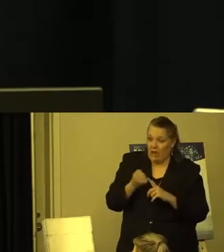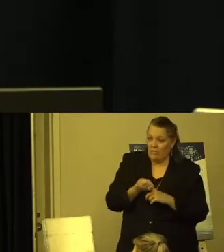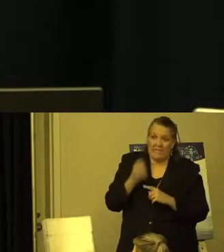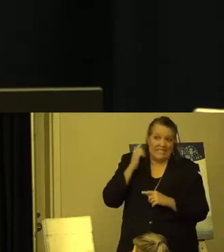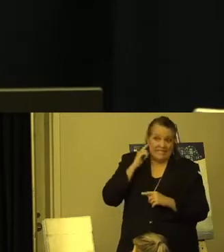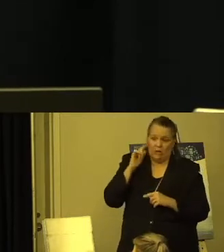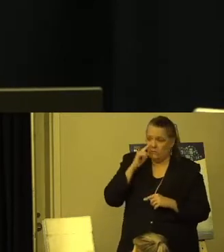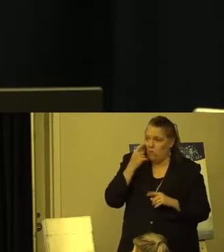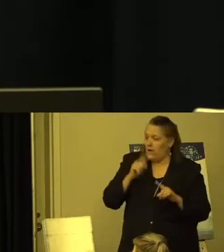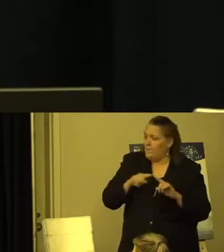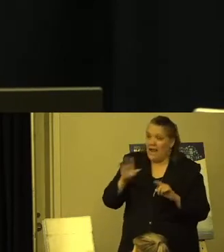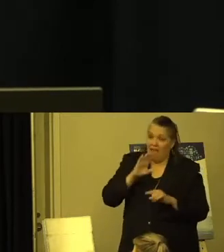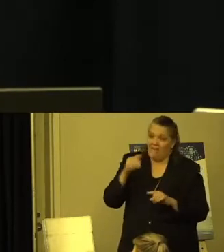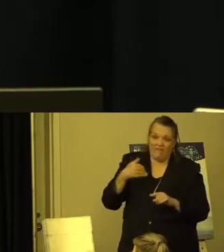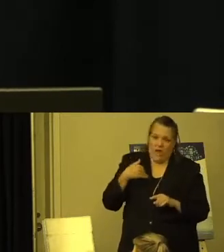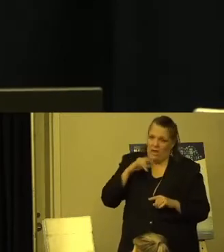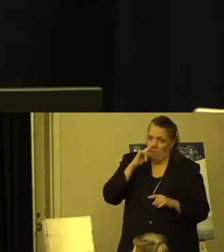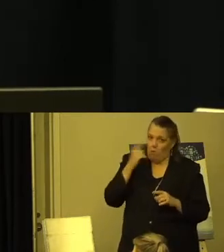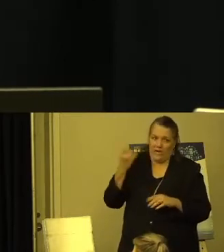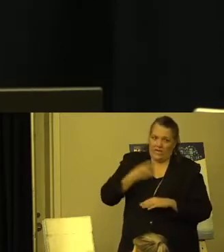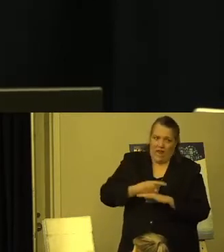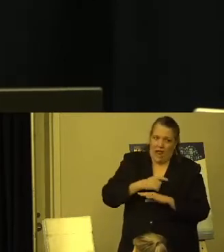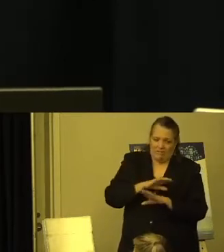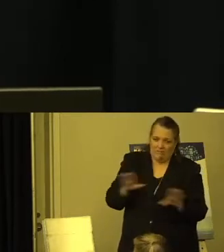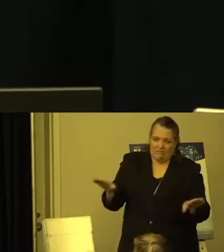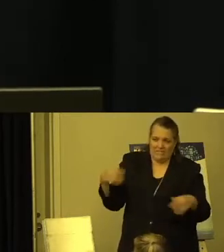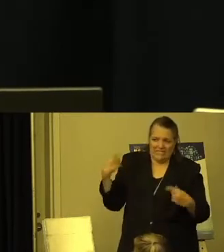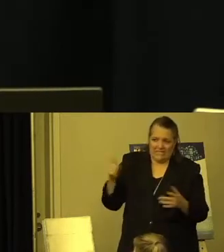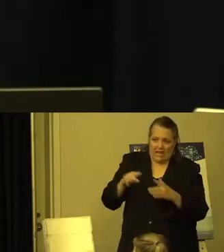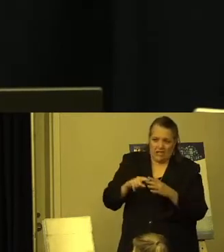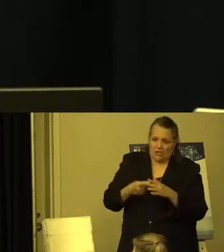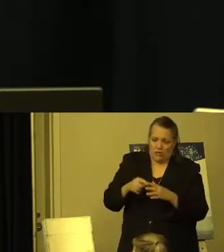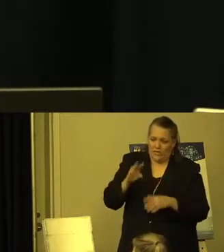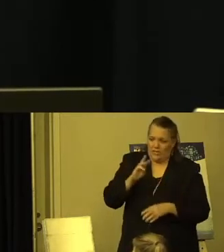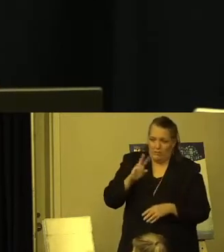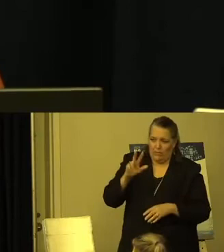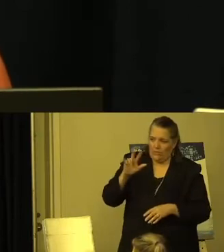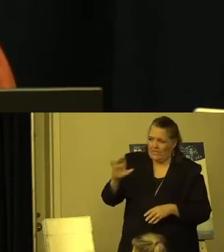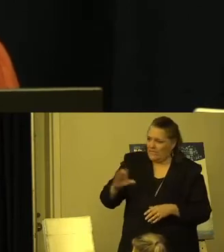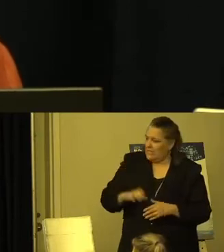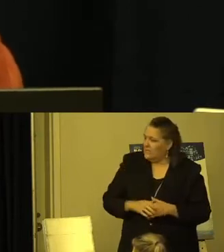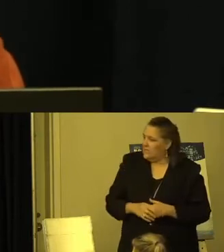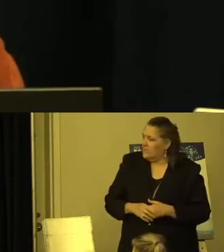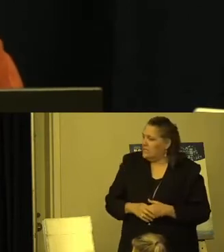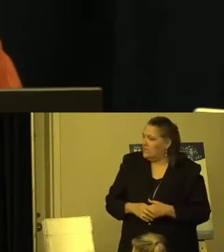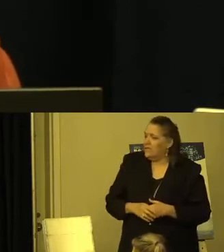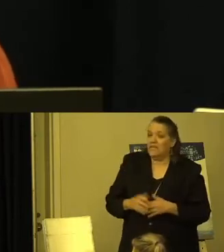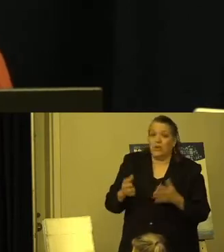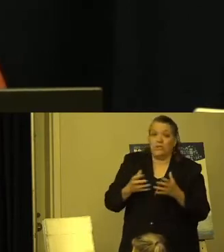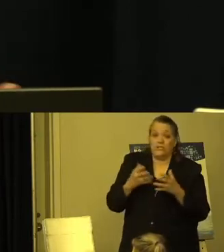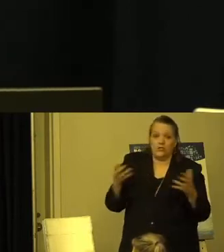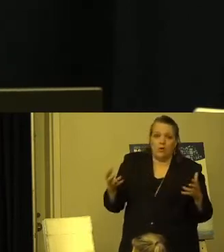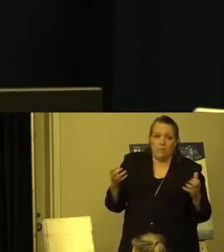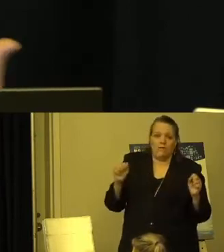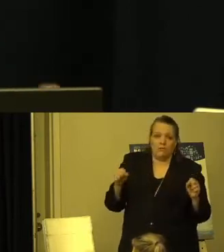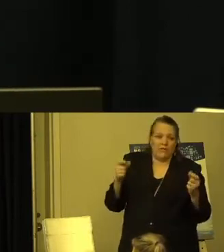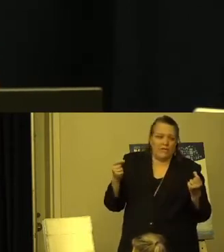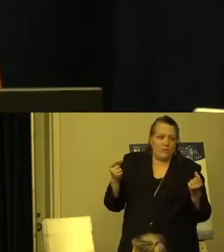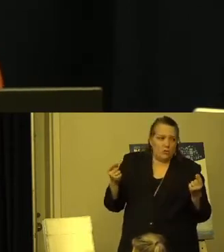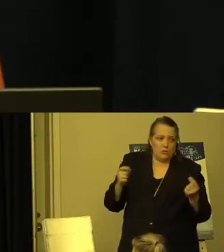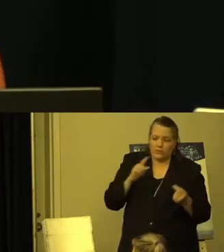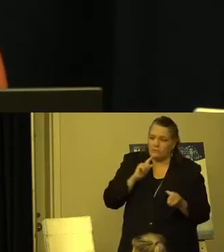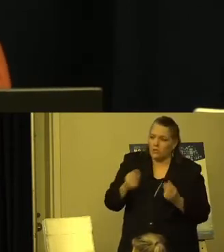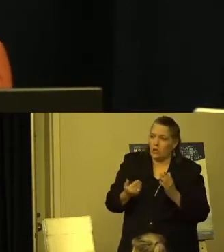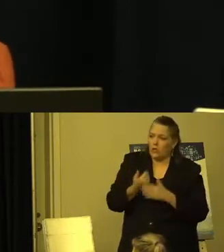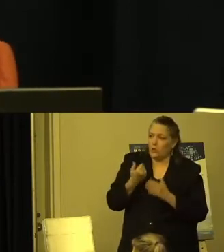boring, but I've never had a boring day once since I started at W3C. There is so much to do to make sure that a new